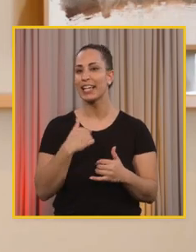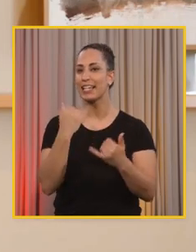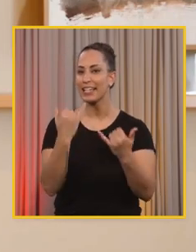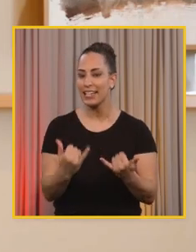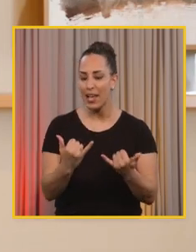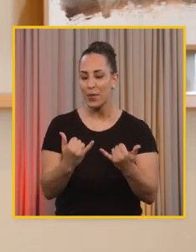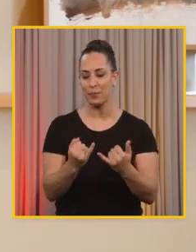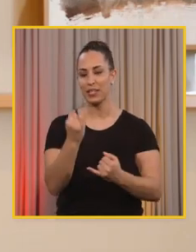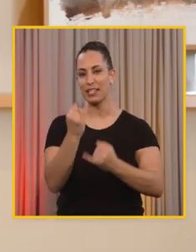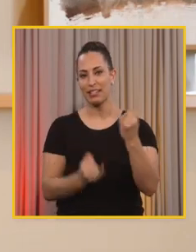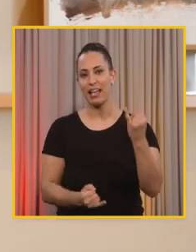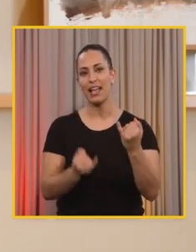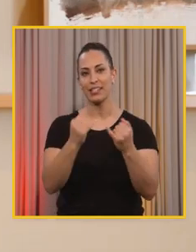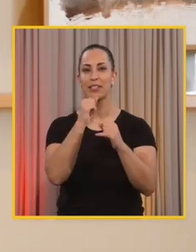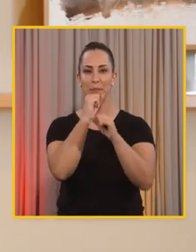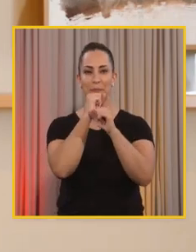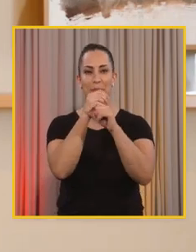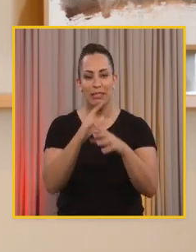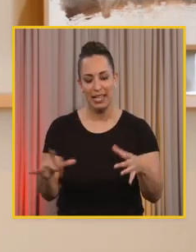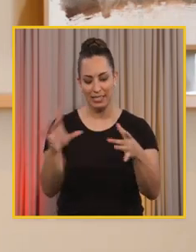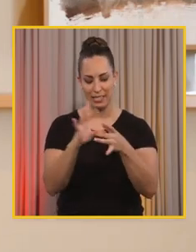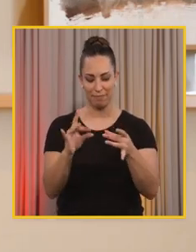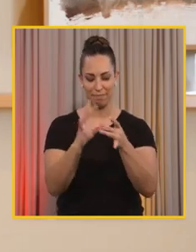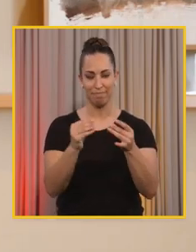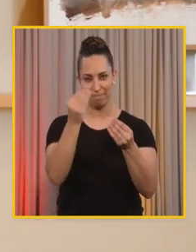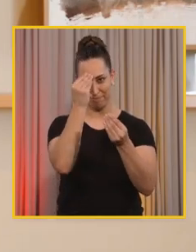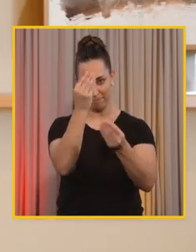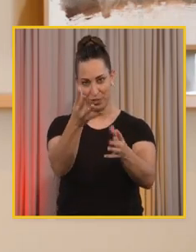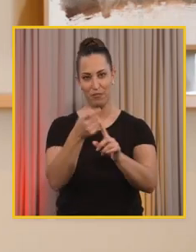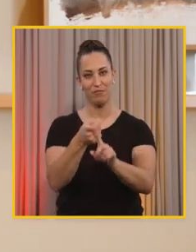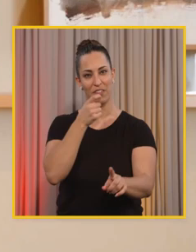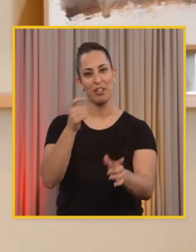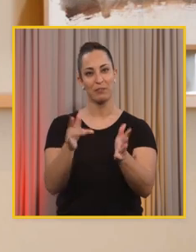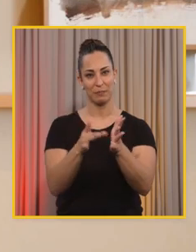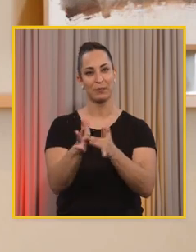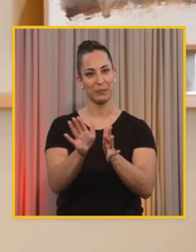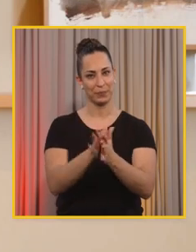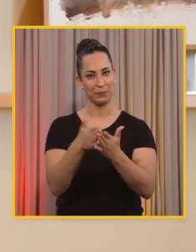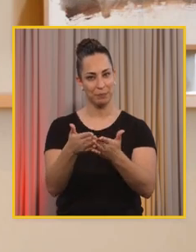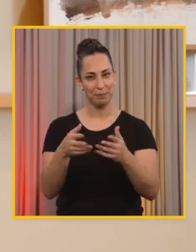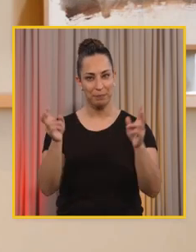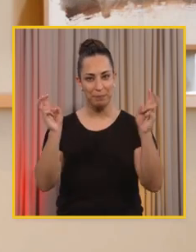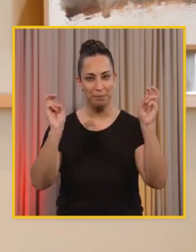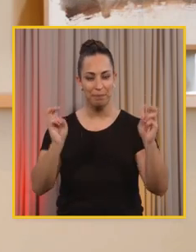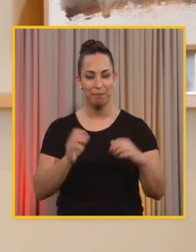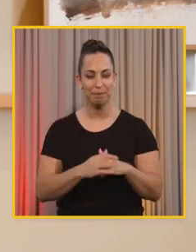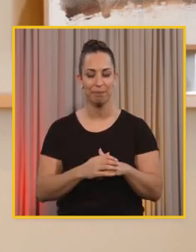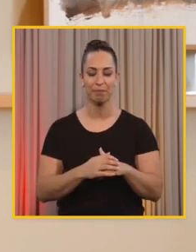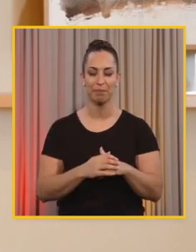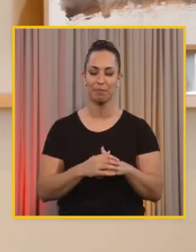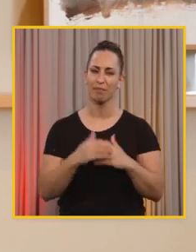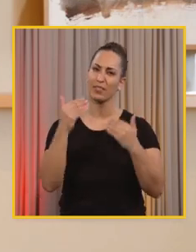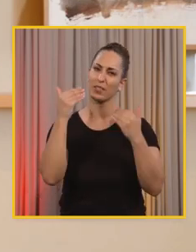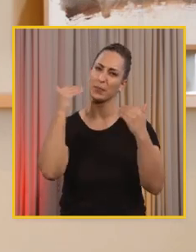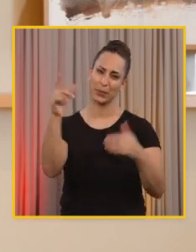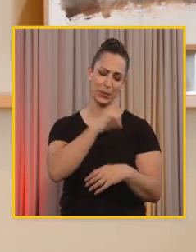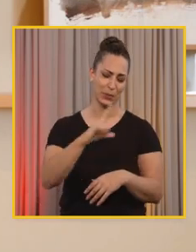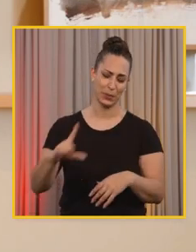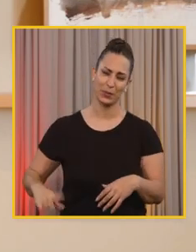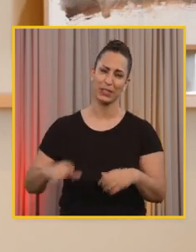you with a special blessing from the Bible. May